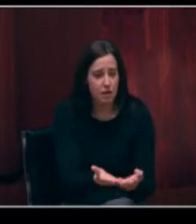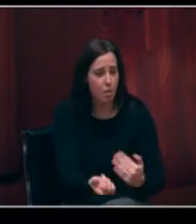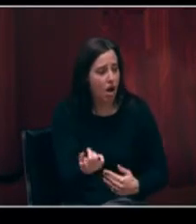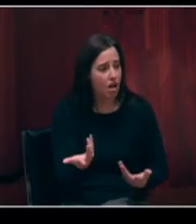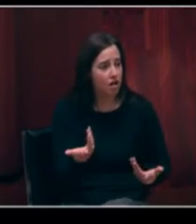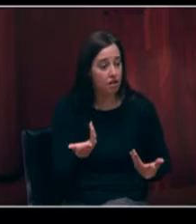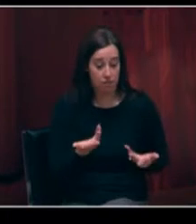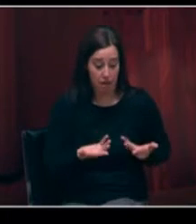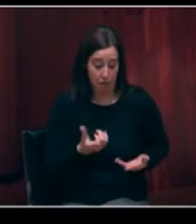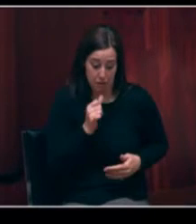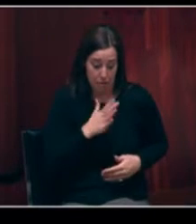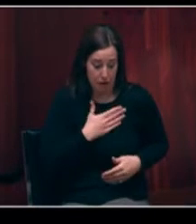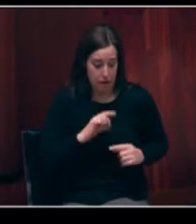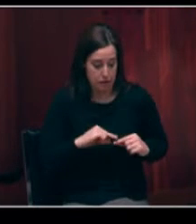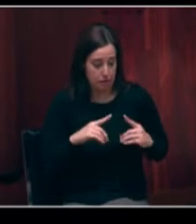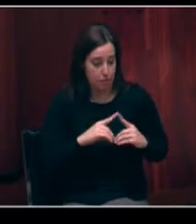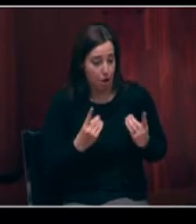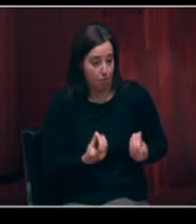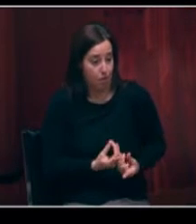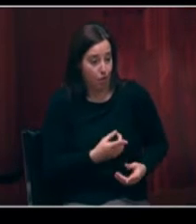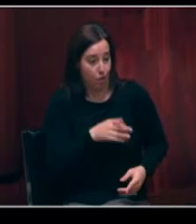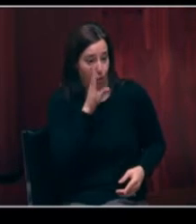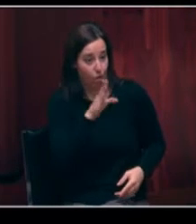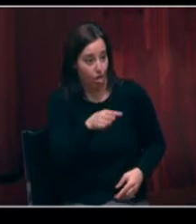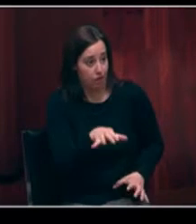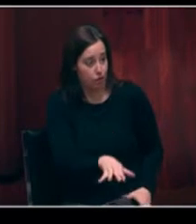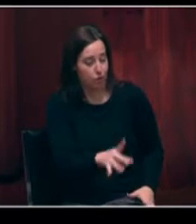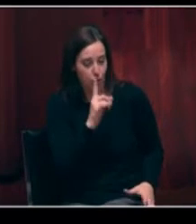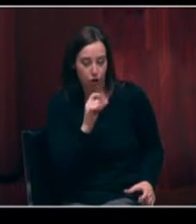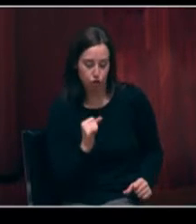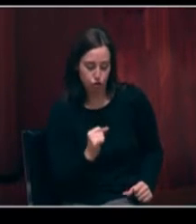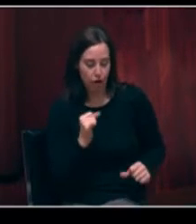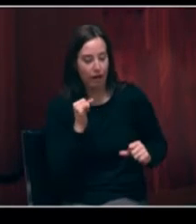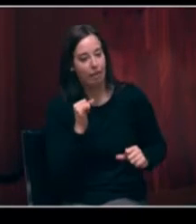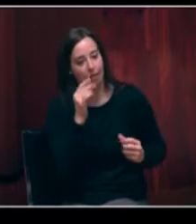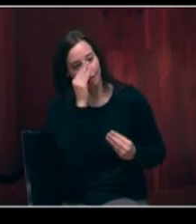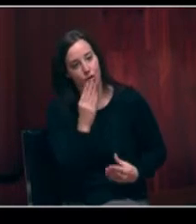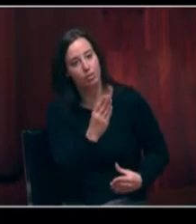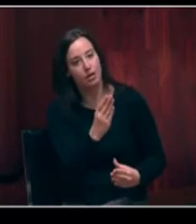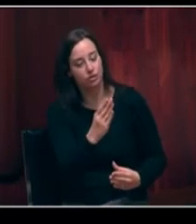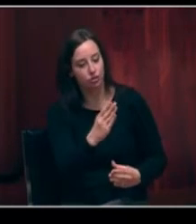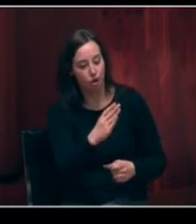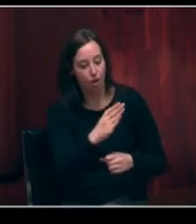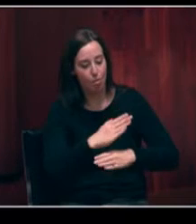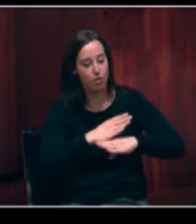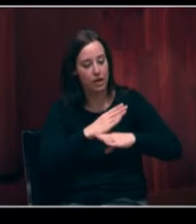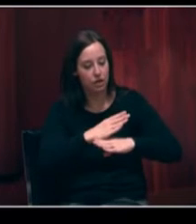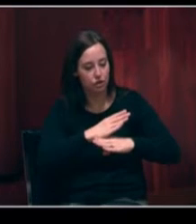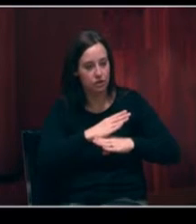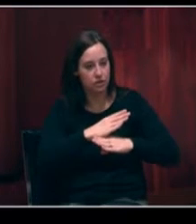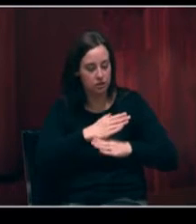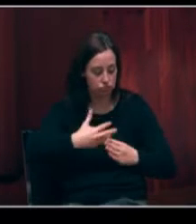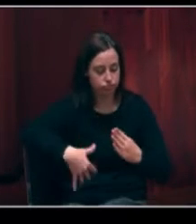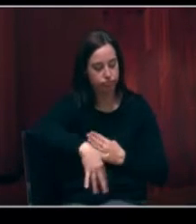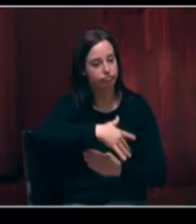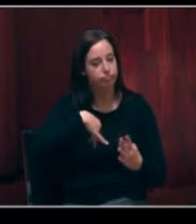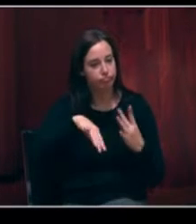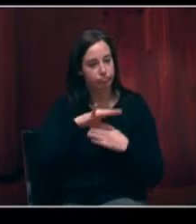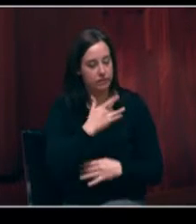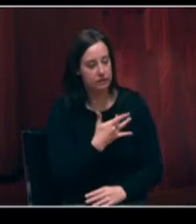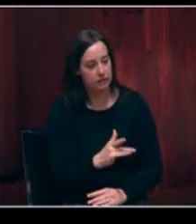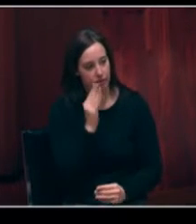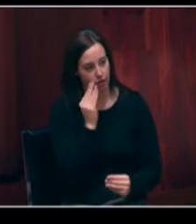It's not my department. But what we are going to do is we're going to strengthen the information protections around sensitive information. We're going to define what